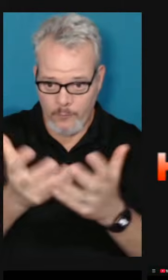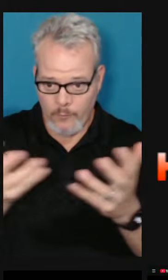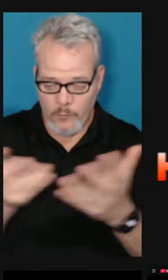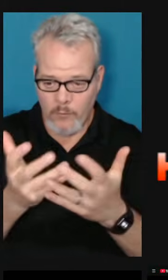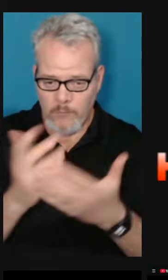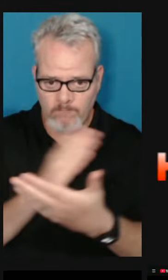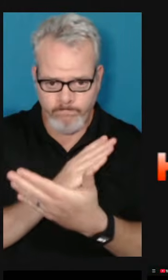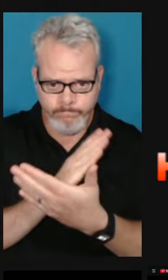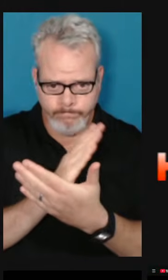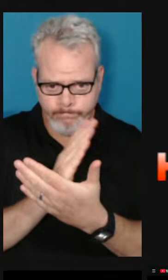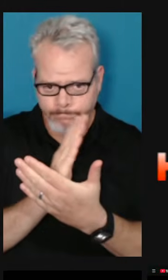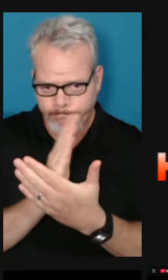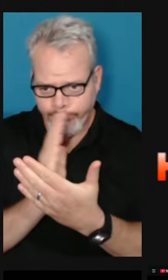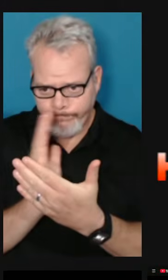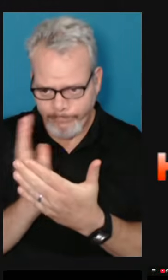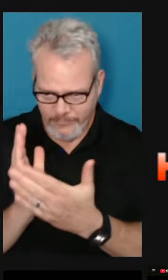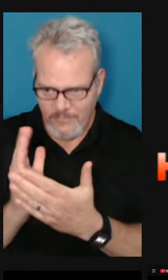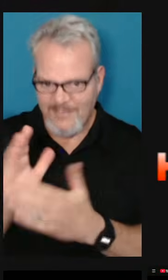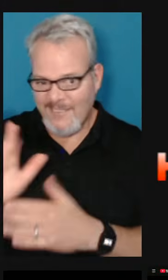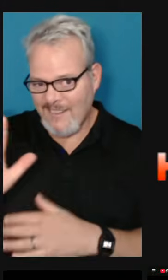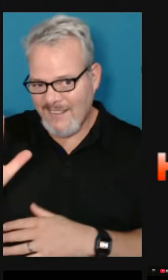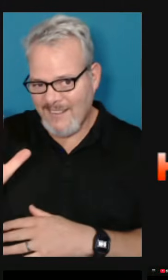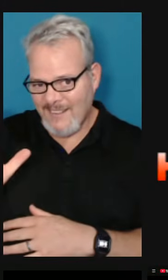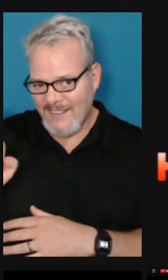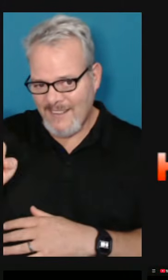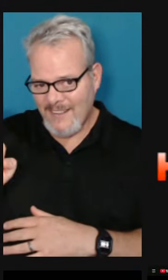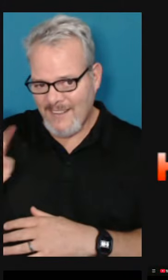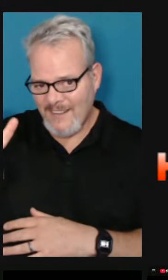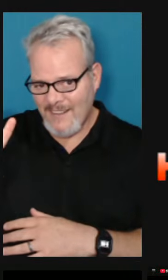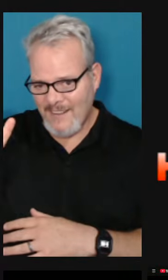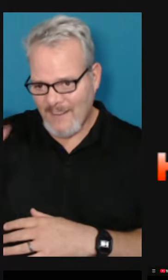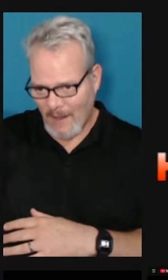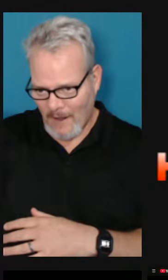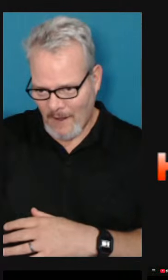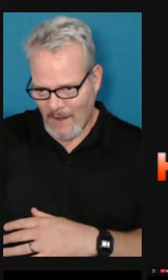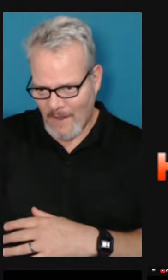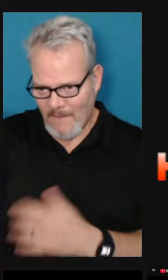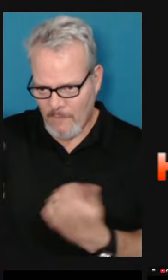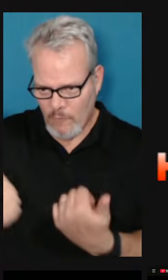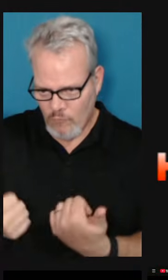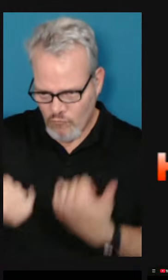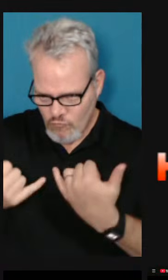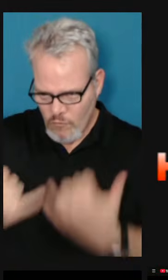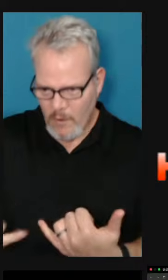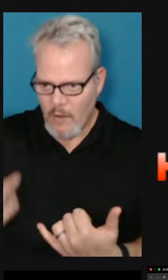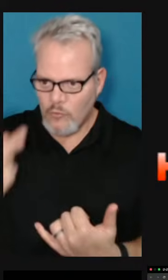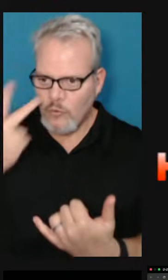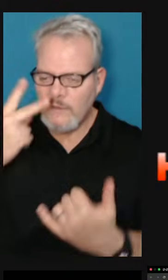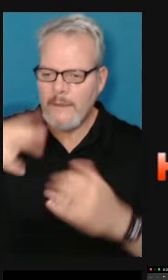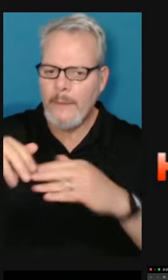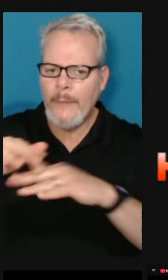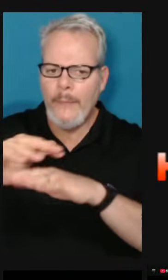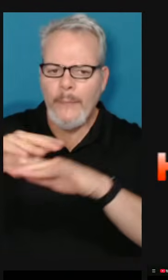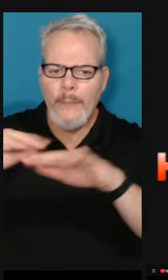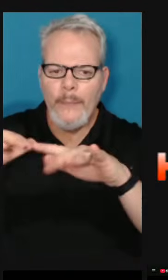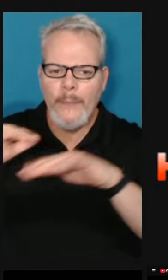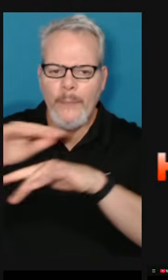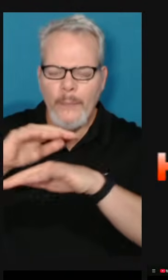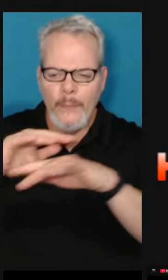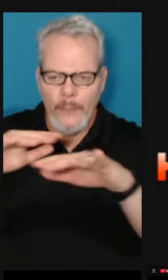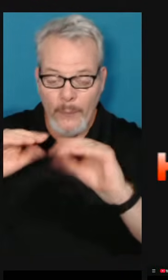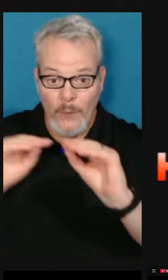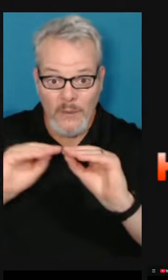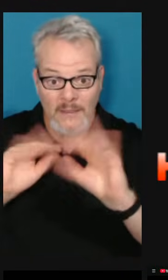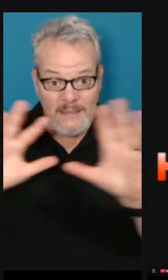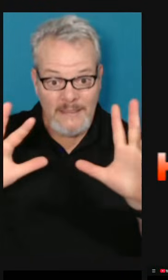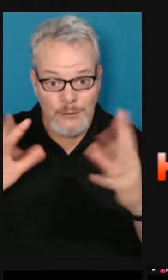live views. It's still pretty foggy up here, the V1 camera at the summit. Lots of degassing still. A little clearer, but still